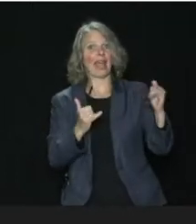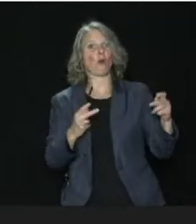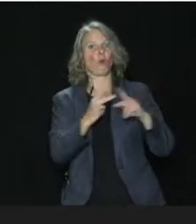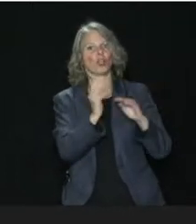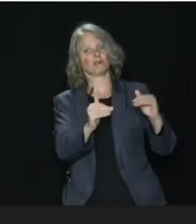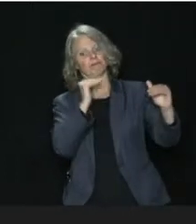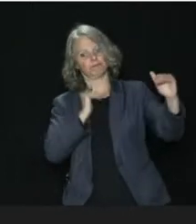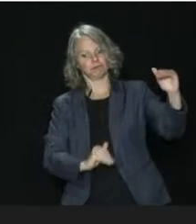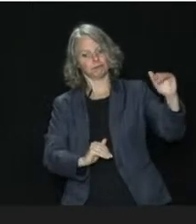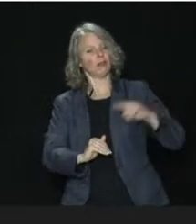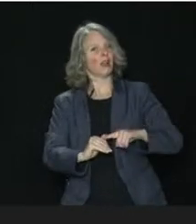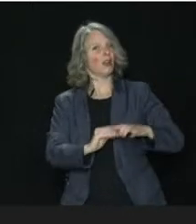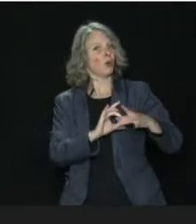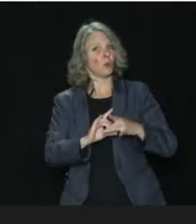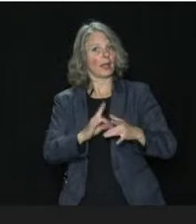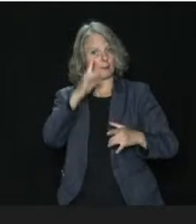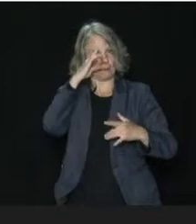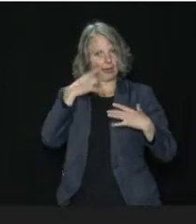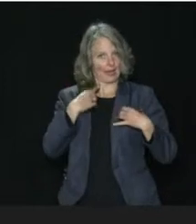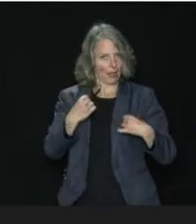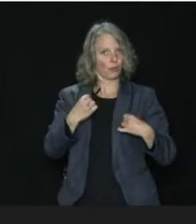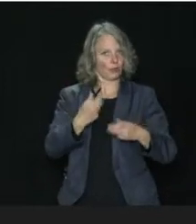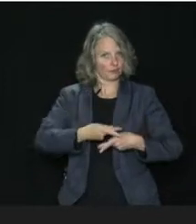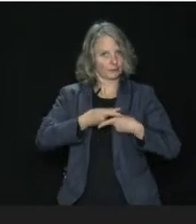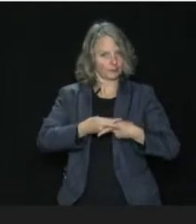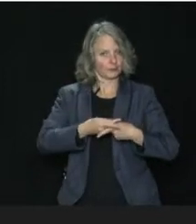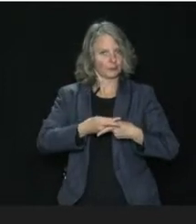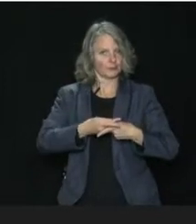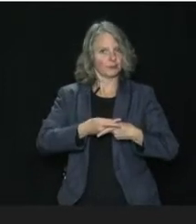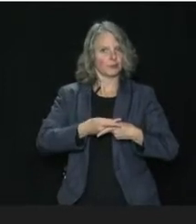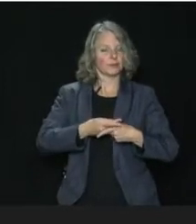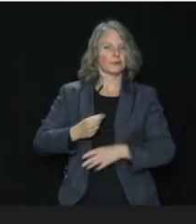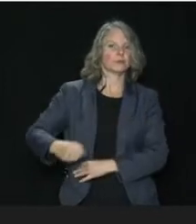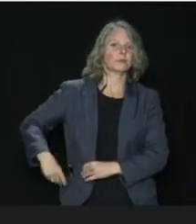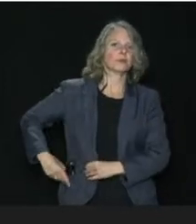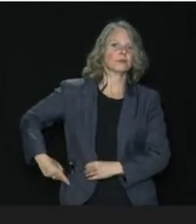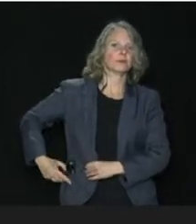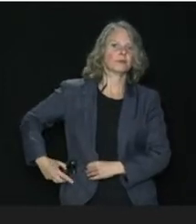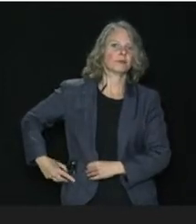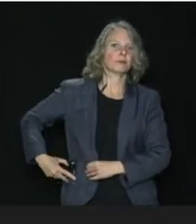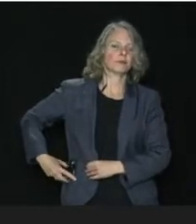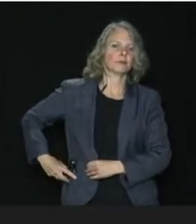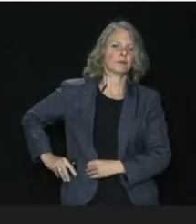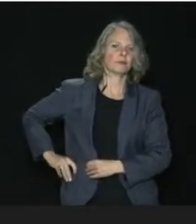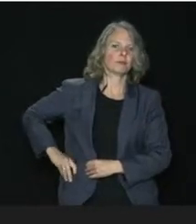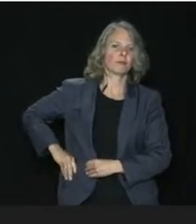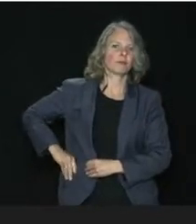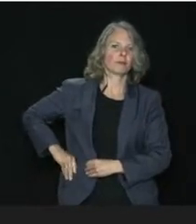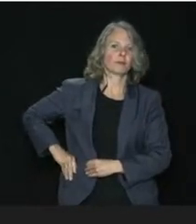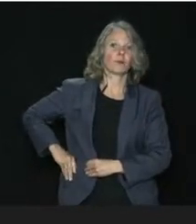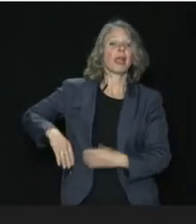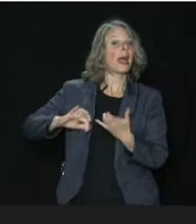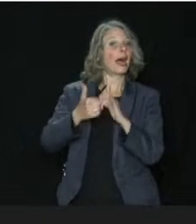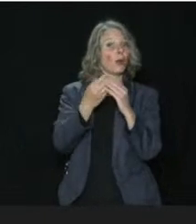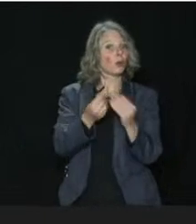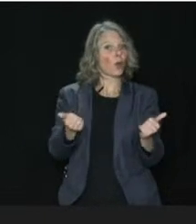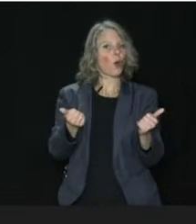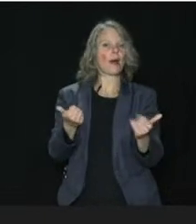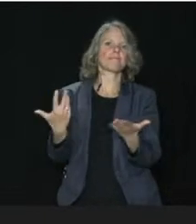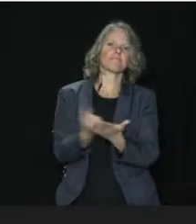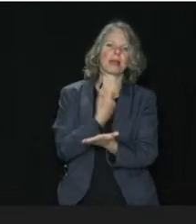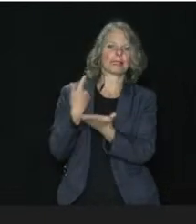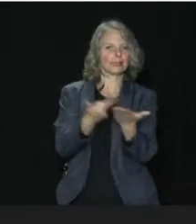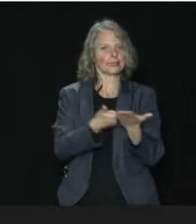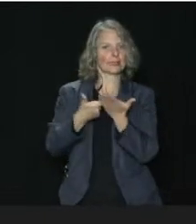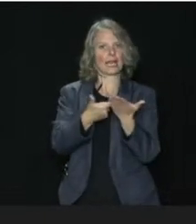of health care and mental health care especially, and has created new needs. Mental wellness is by talking about it. Speak out